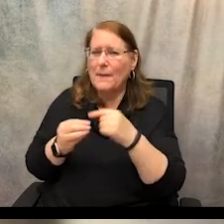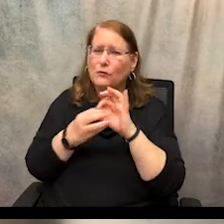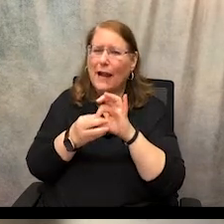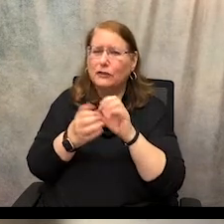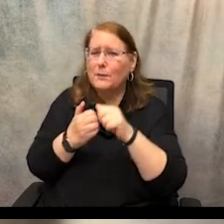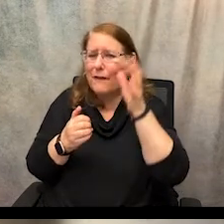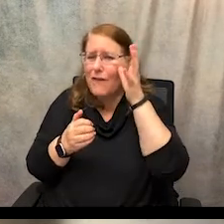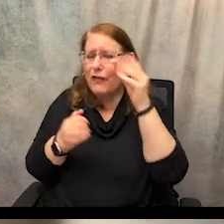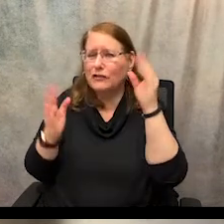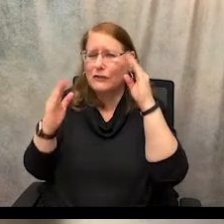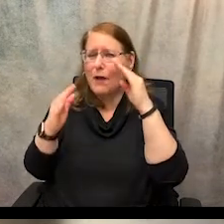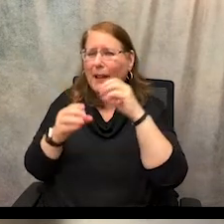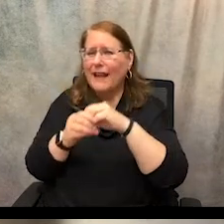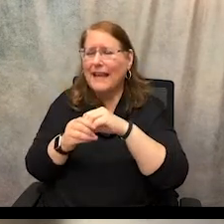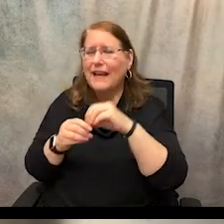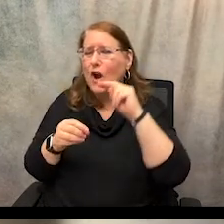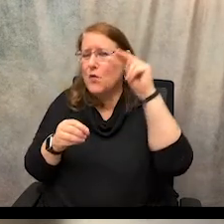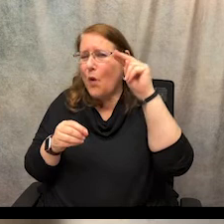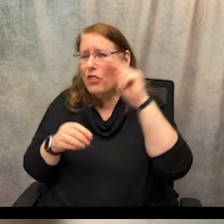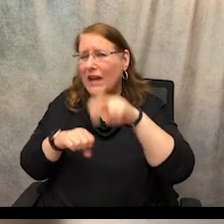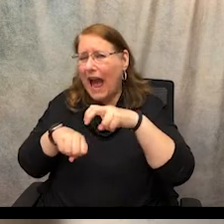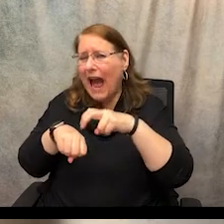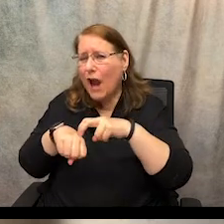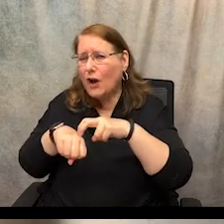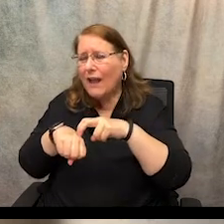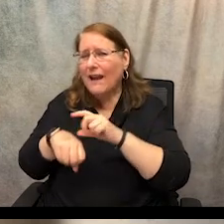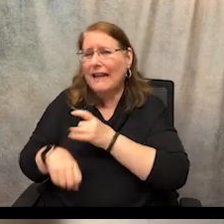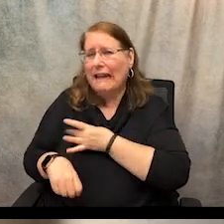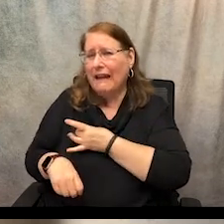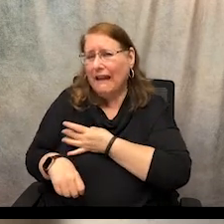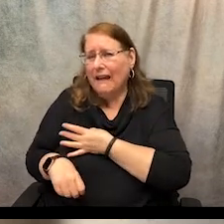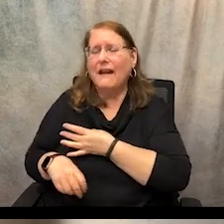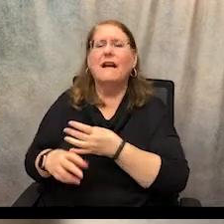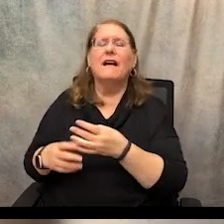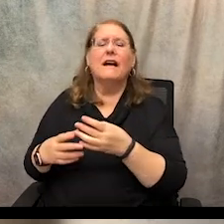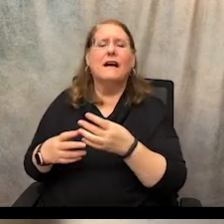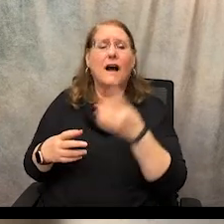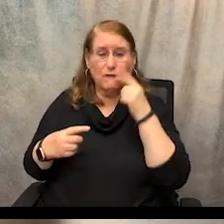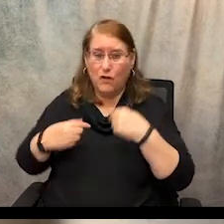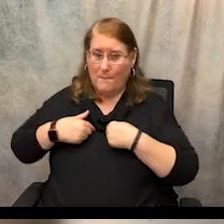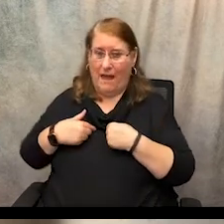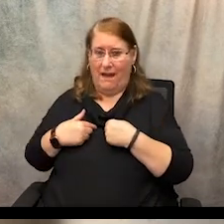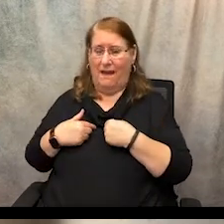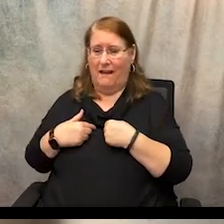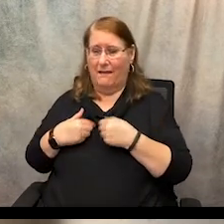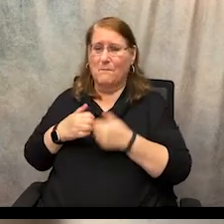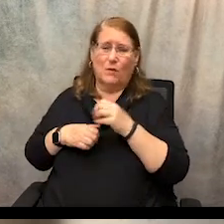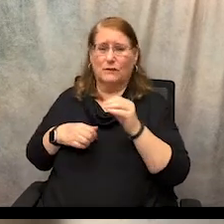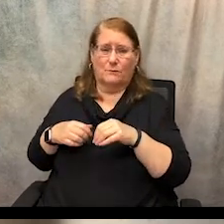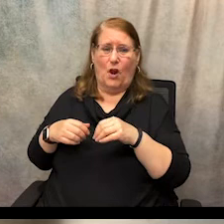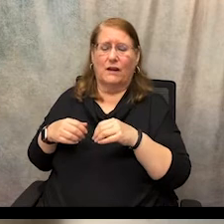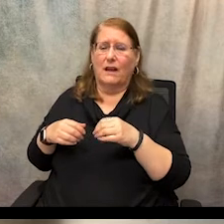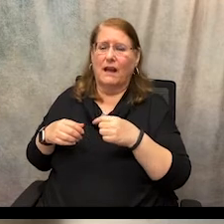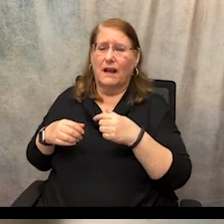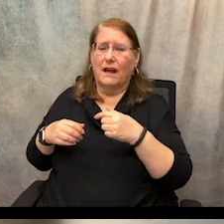and the troubles in Northern Ireland. But for my part, I actually think the sort of